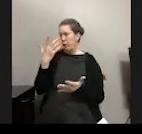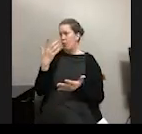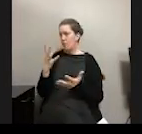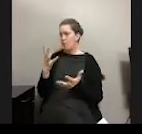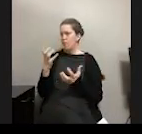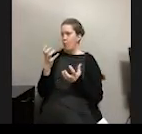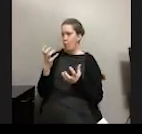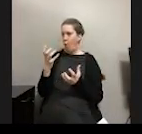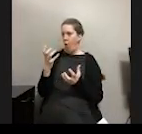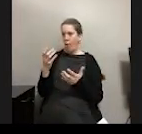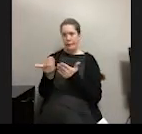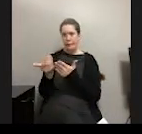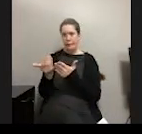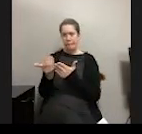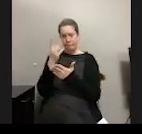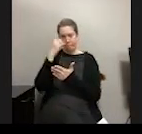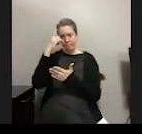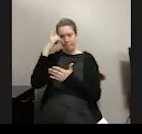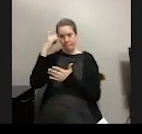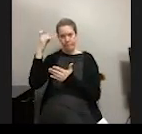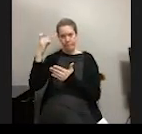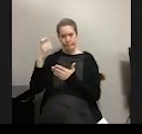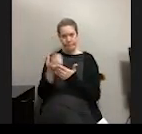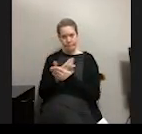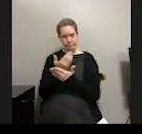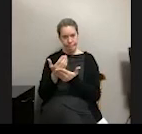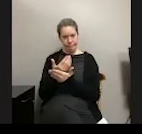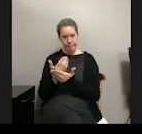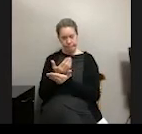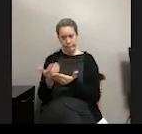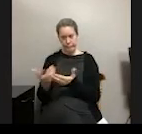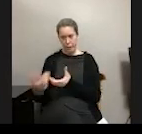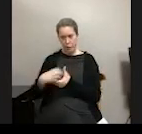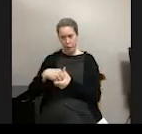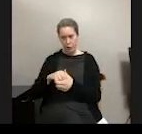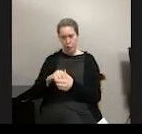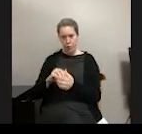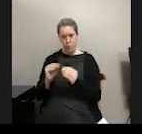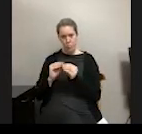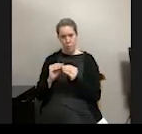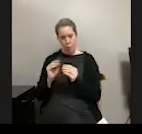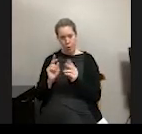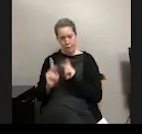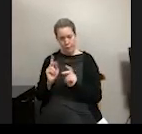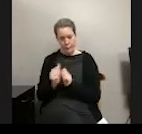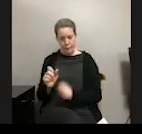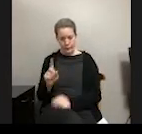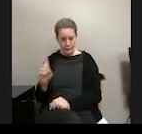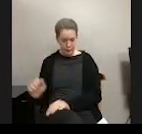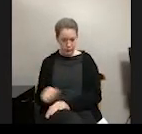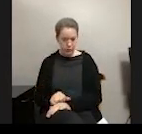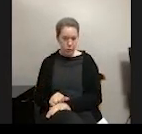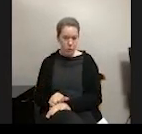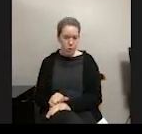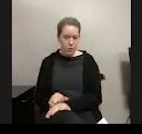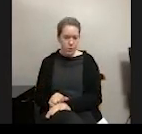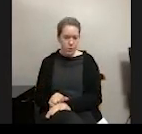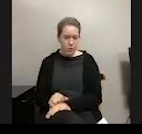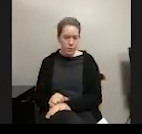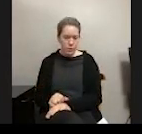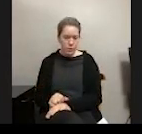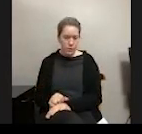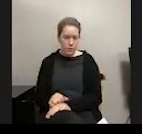Yeah, just wanting to maybe underscore Lisa's comments there. So I would lead with let artists do what they